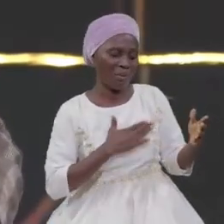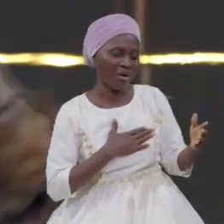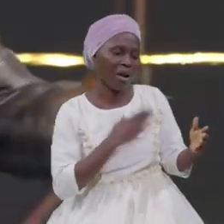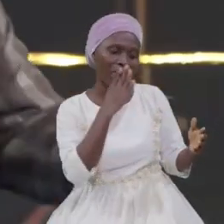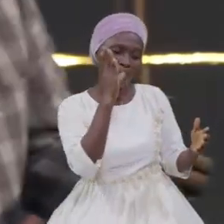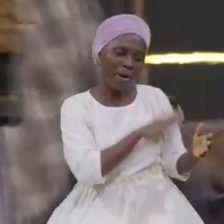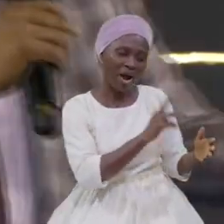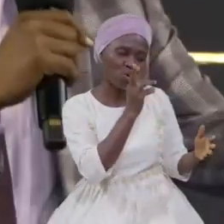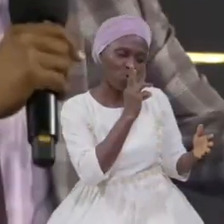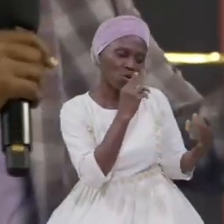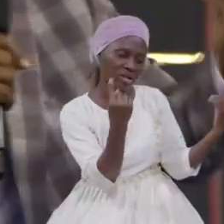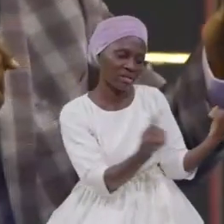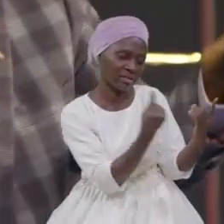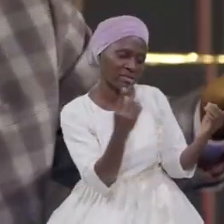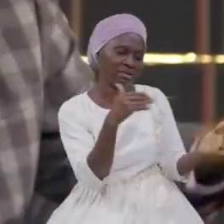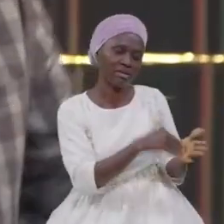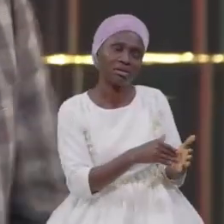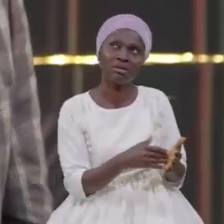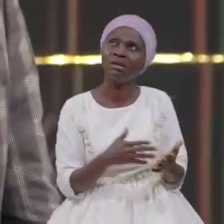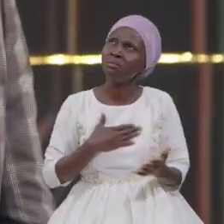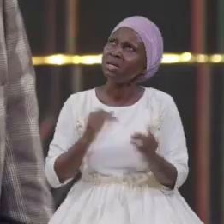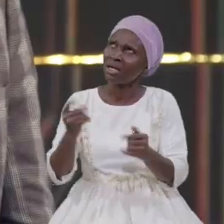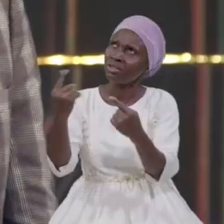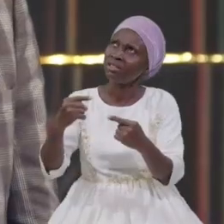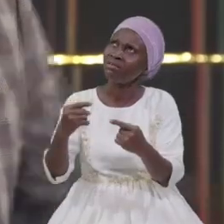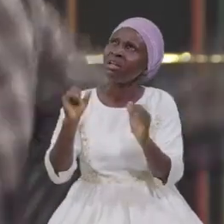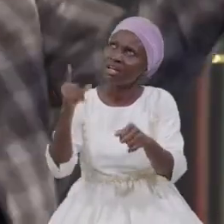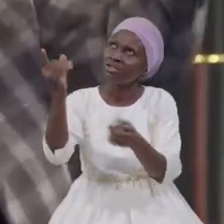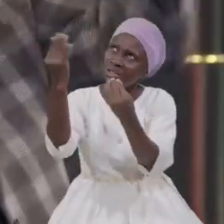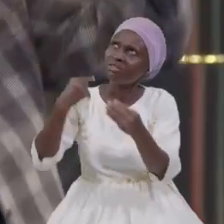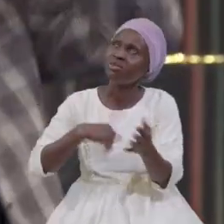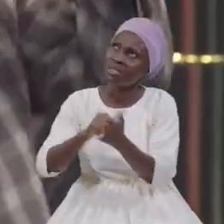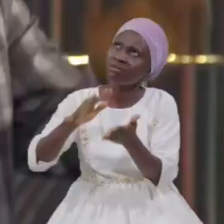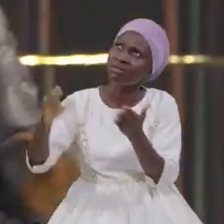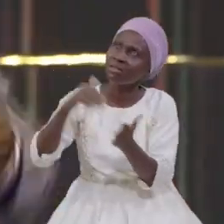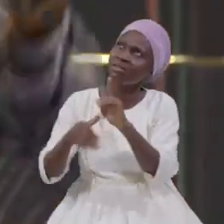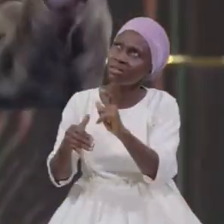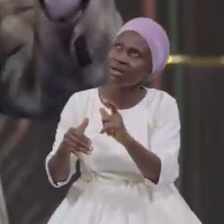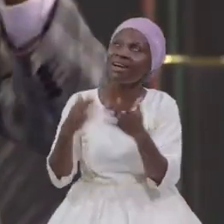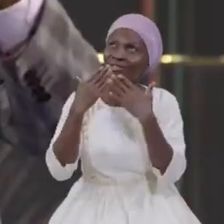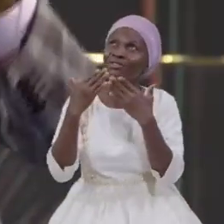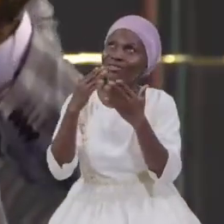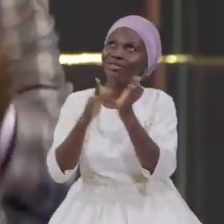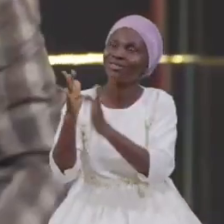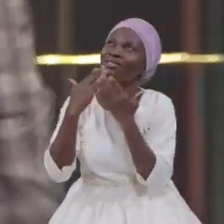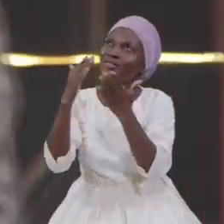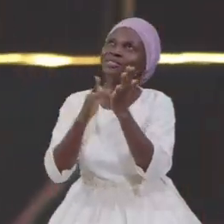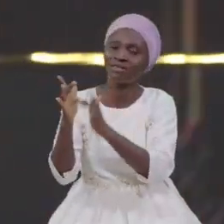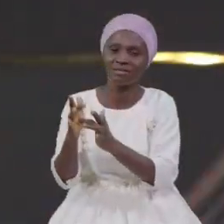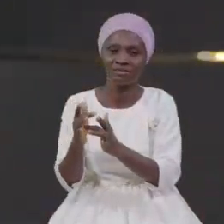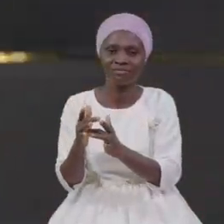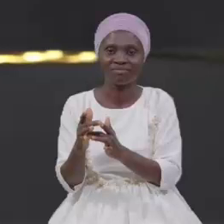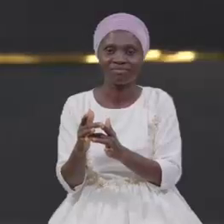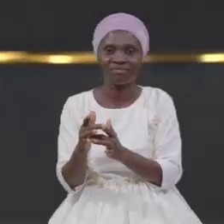again. Can you give me that forgiveness again? Thank you, thank you, thank you, Jesus. They say they are